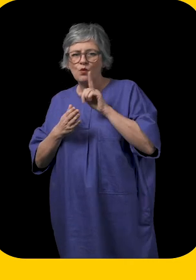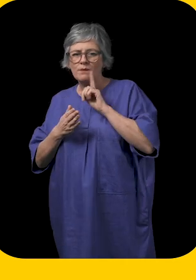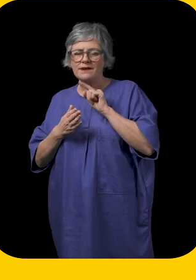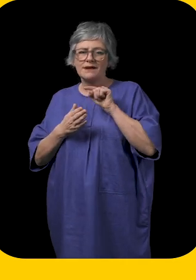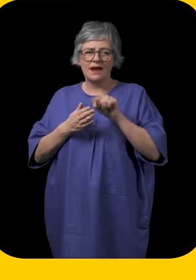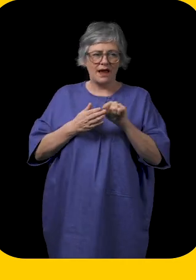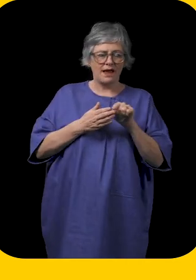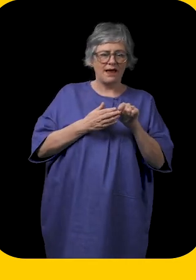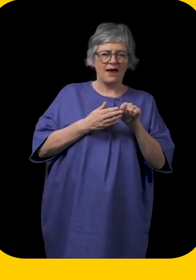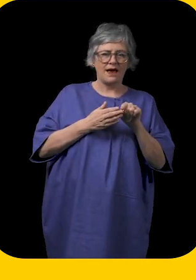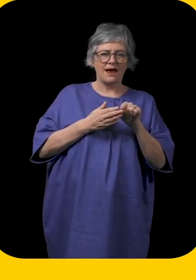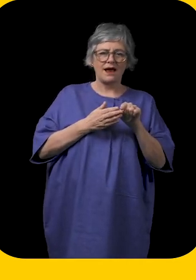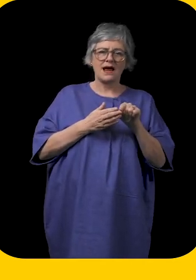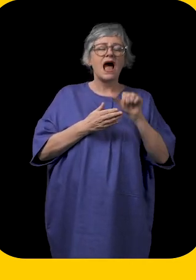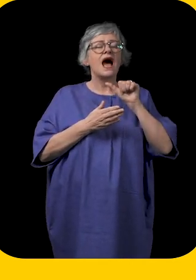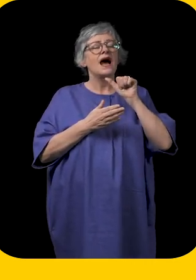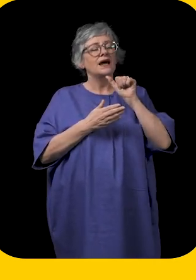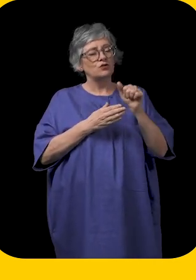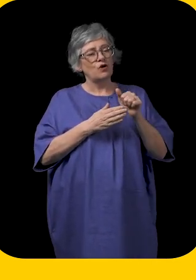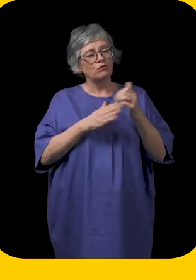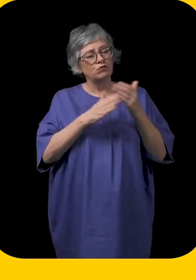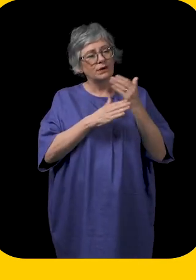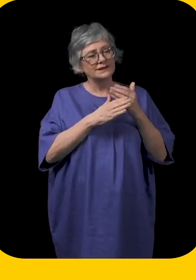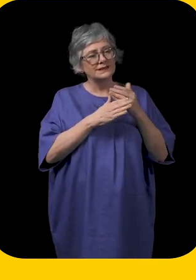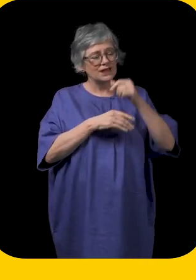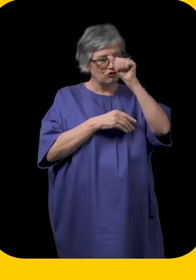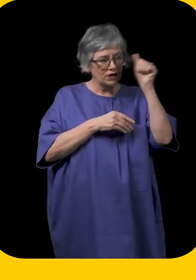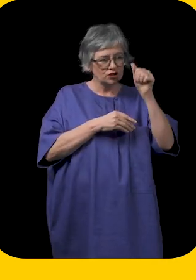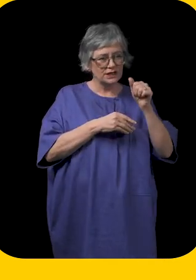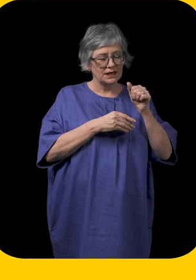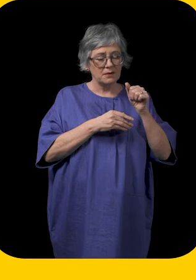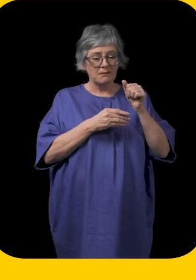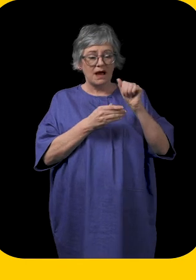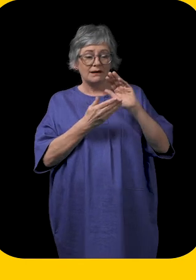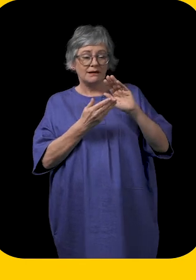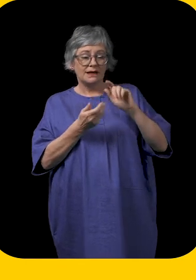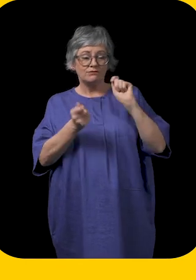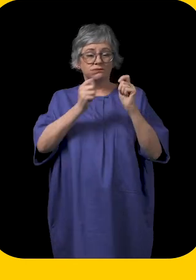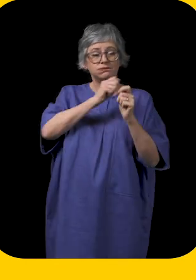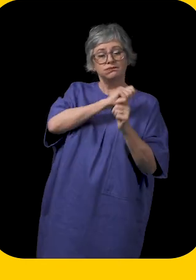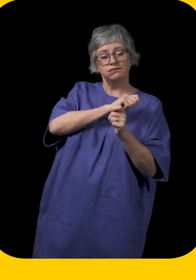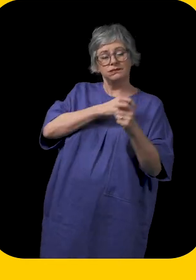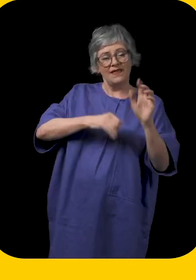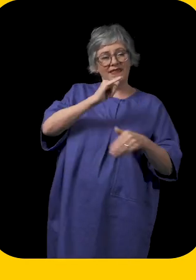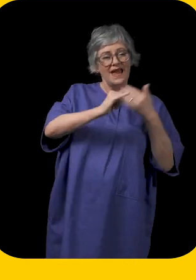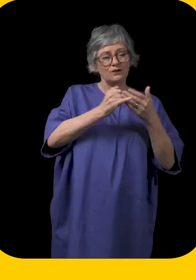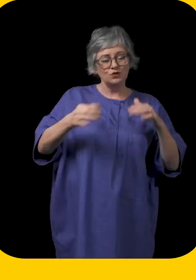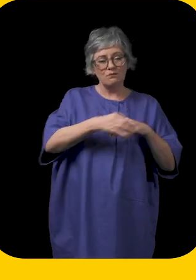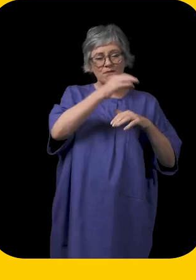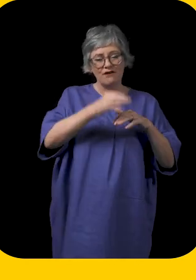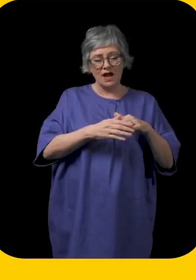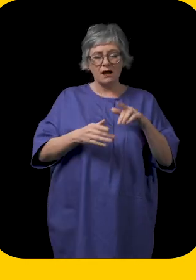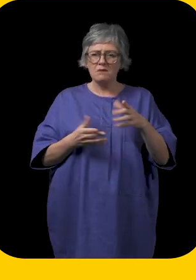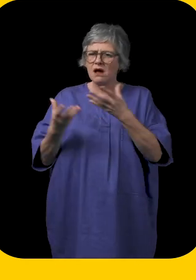Muslim woman and a not non-practicing Christian, and he converts at the end to marry her,